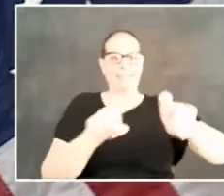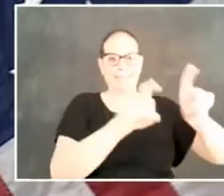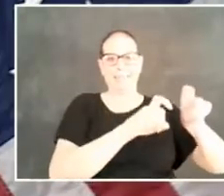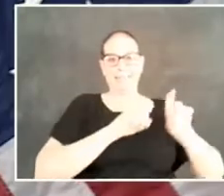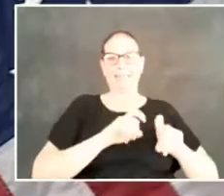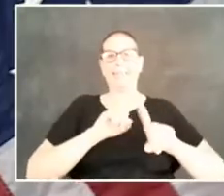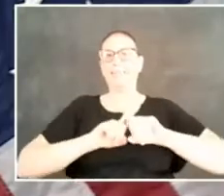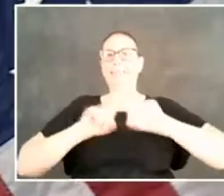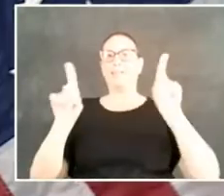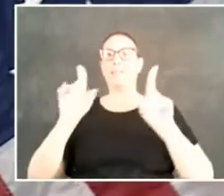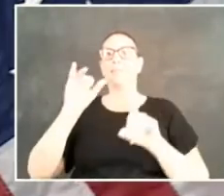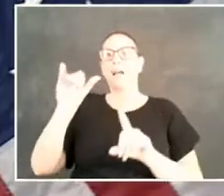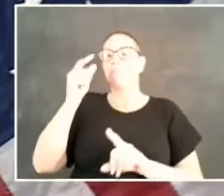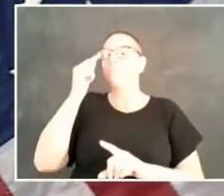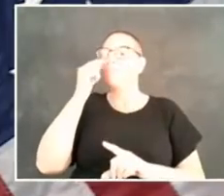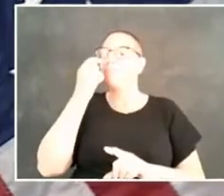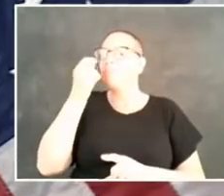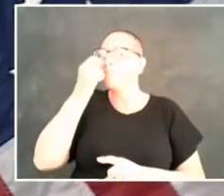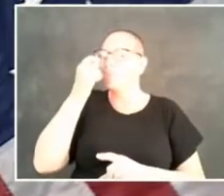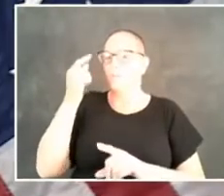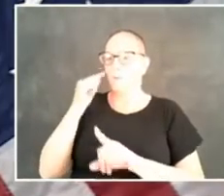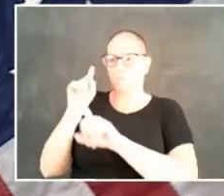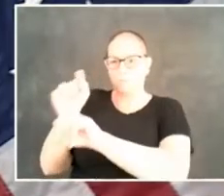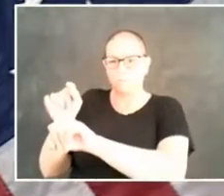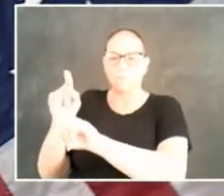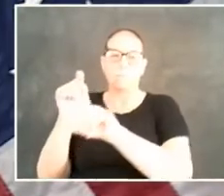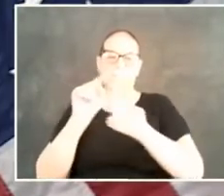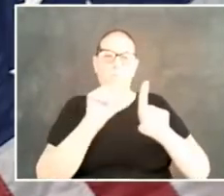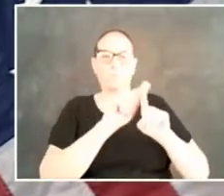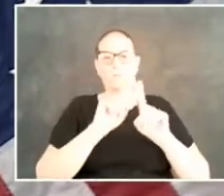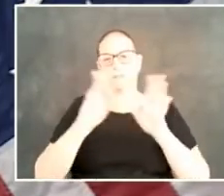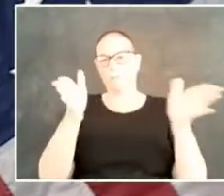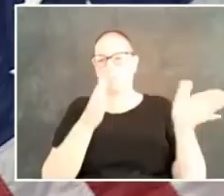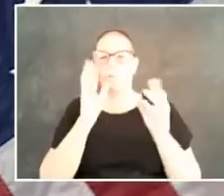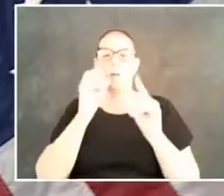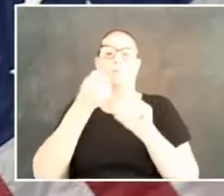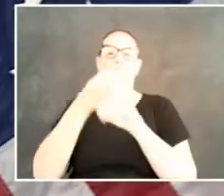We have time for two more. The next is Ruven from Cambodia.